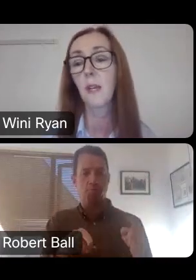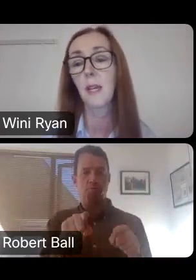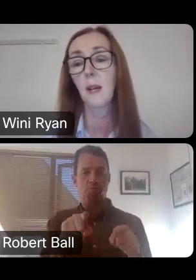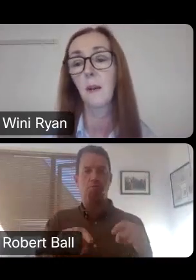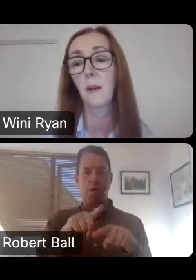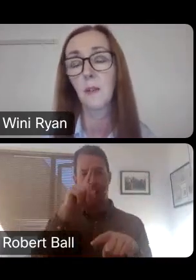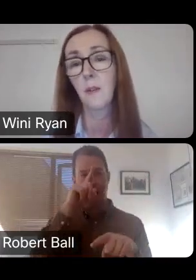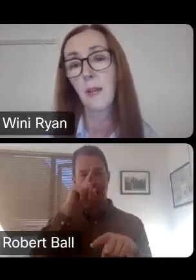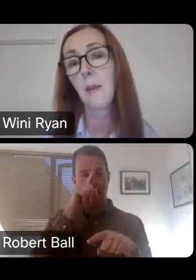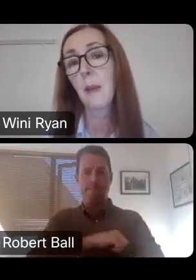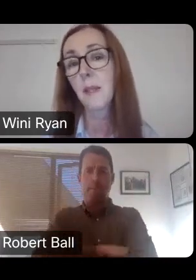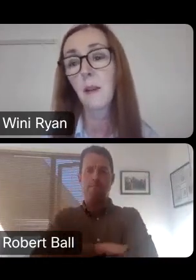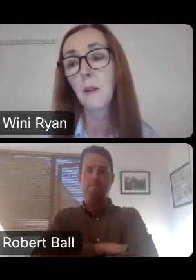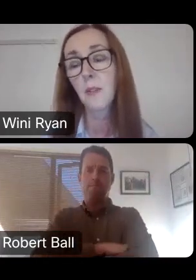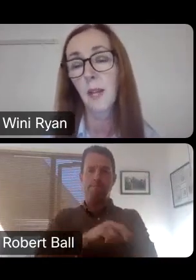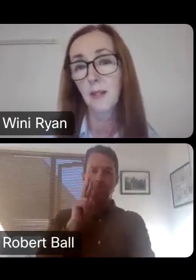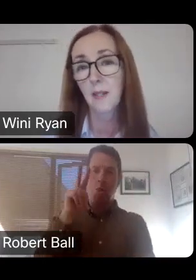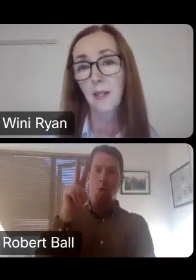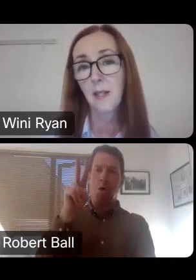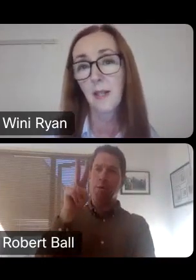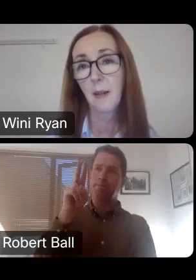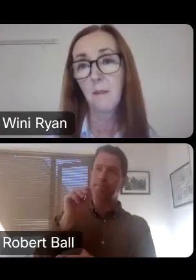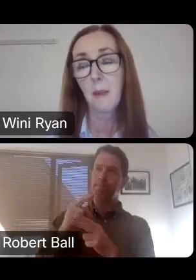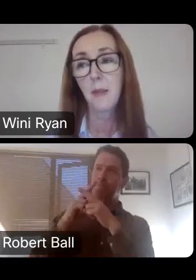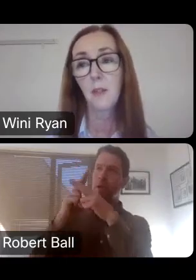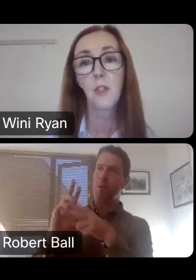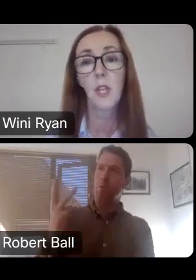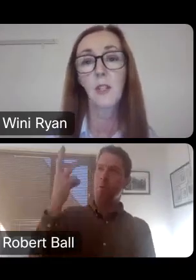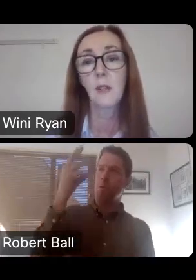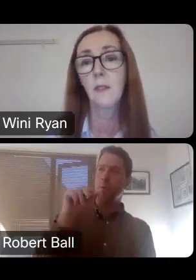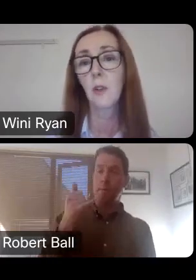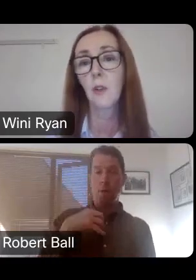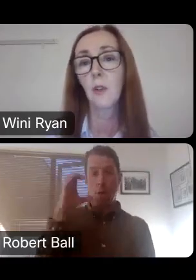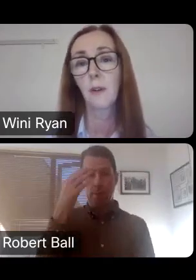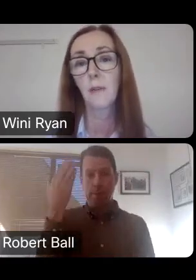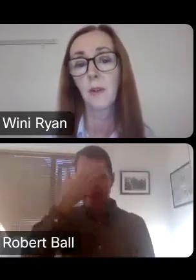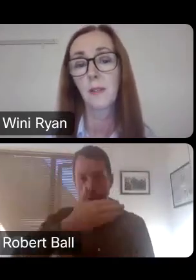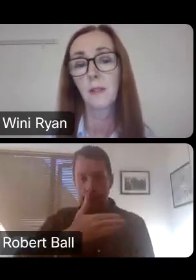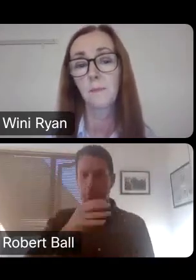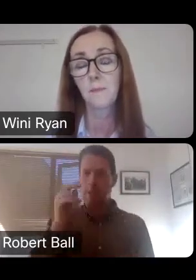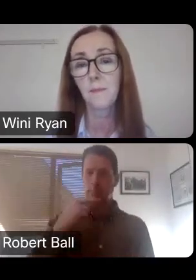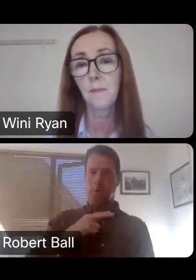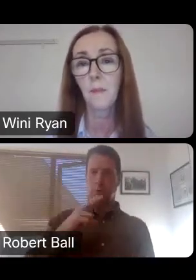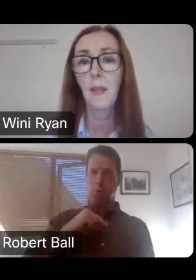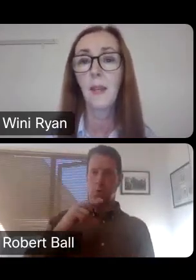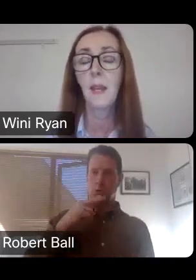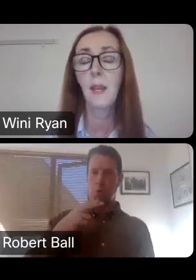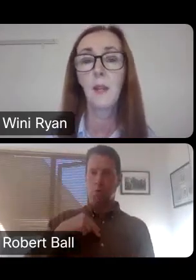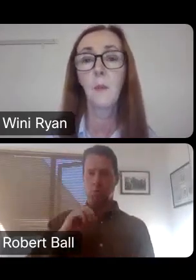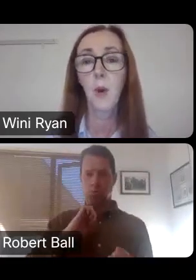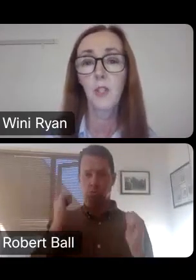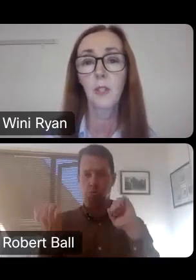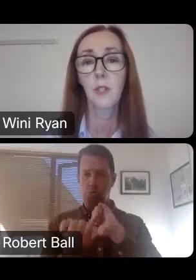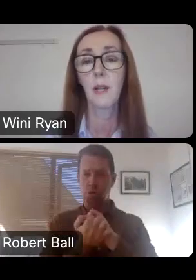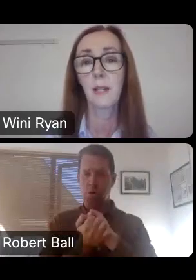they're looking out the window. Maybe they look sad. Maybe there's a change in the tone of their voice. If we're